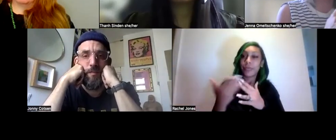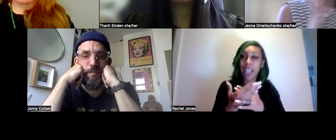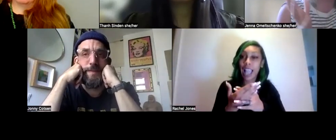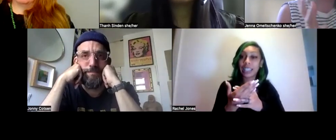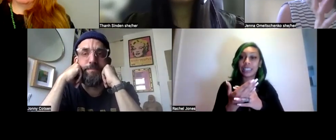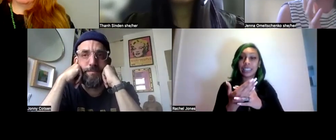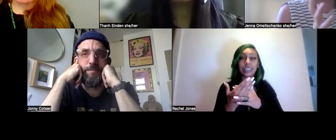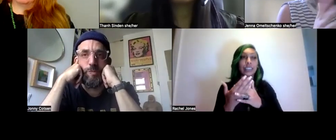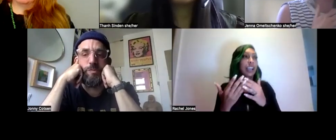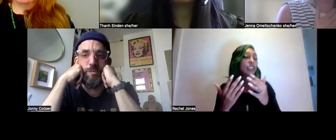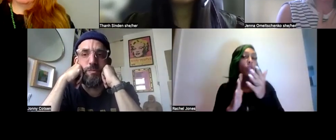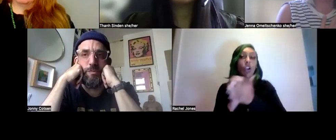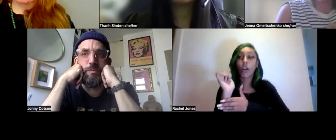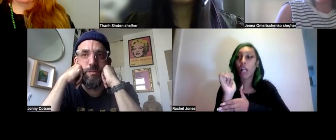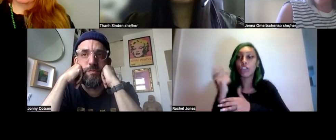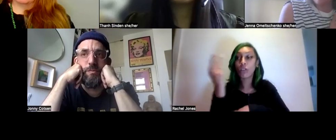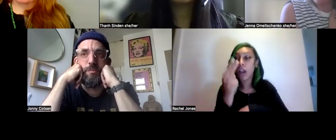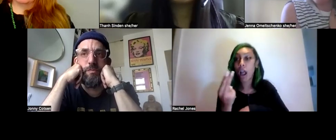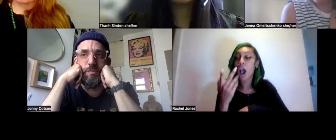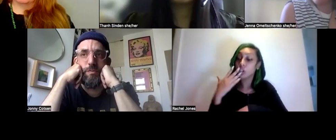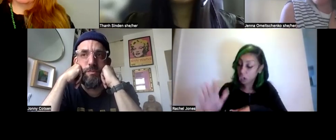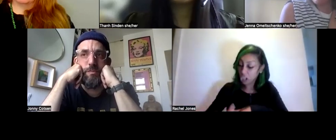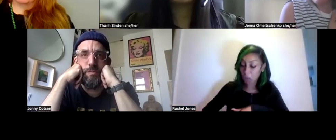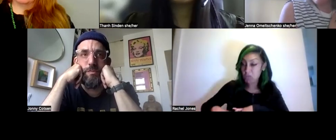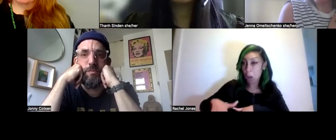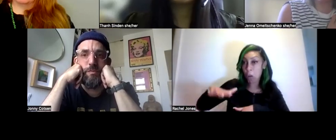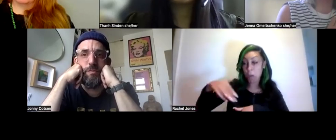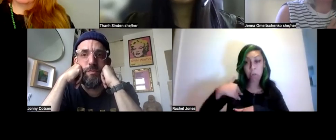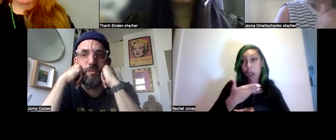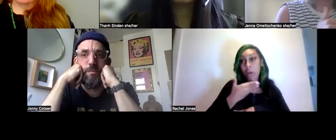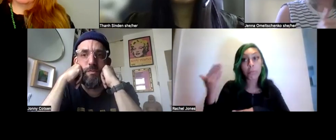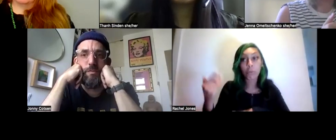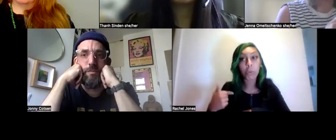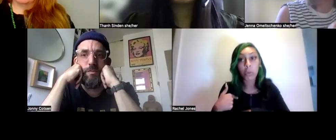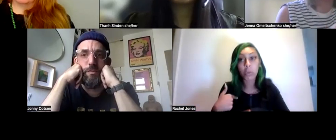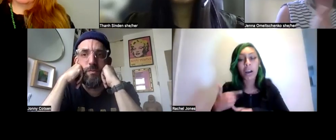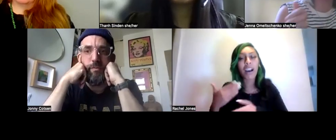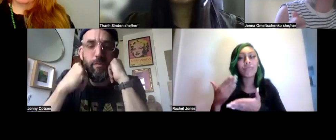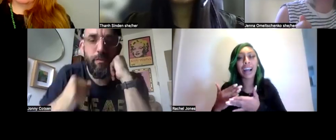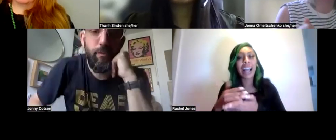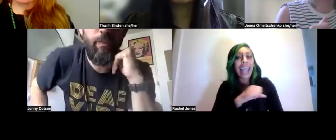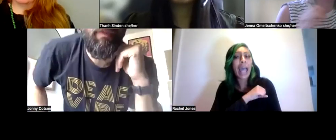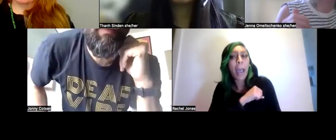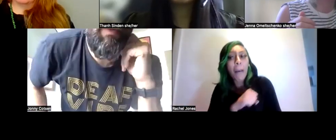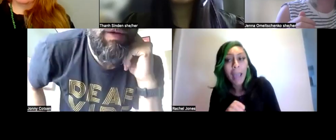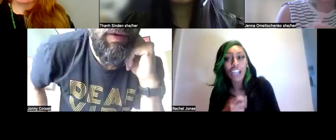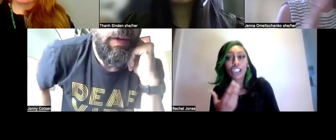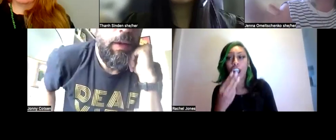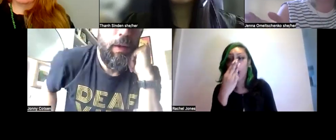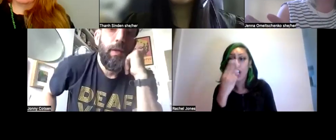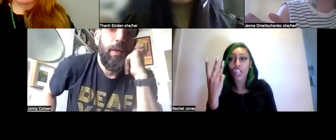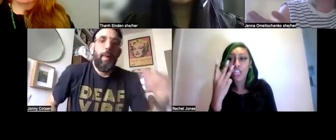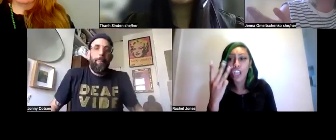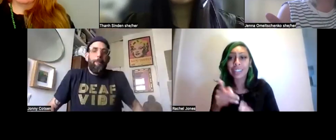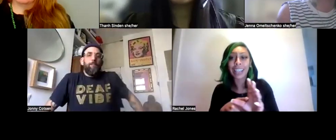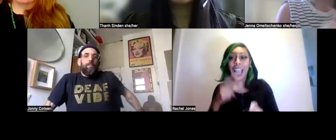arts wasn't really an option when I was growing up. I feel really, really passionate, like a 13-year-old in a school outside